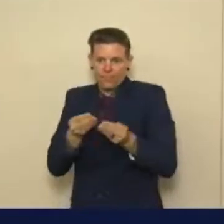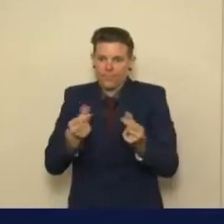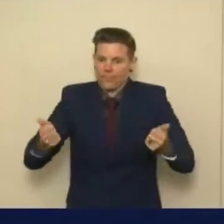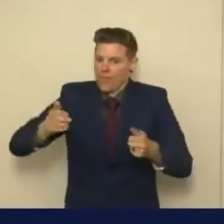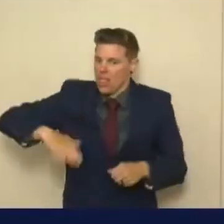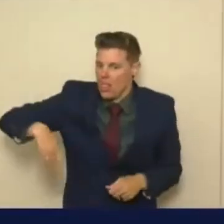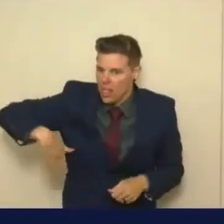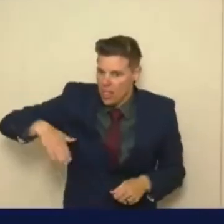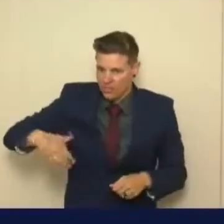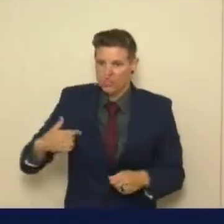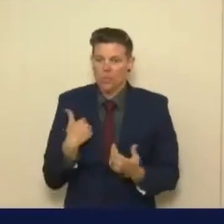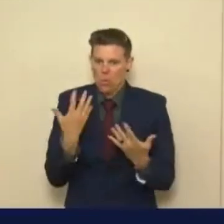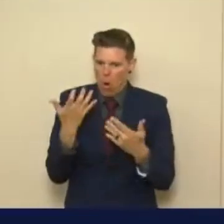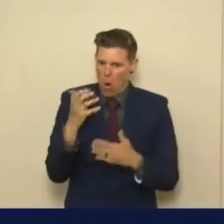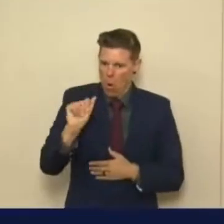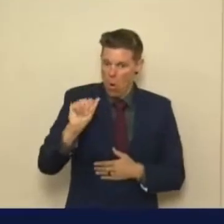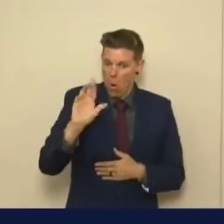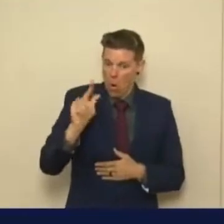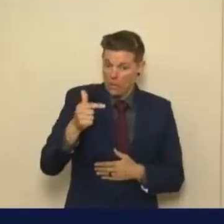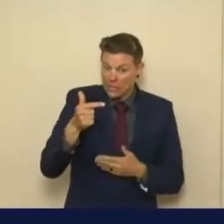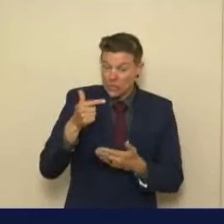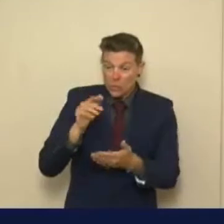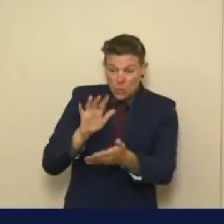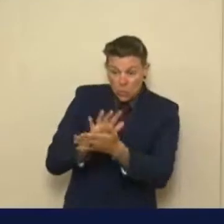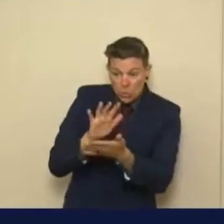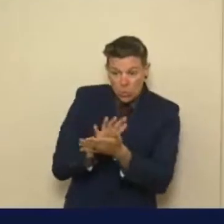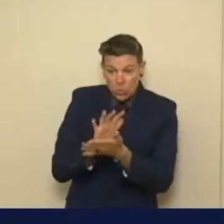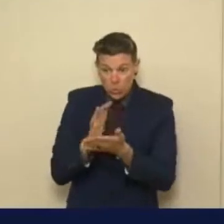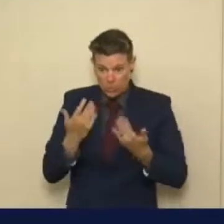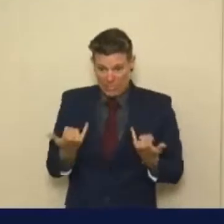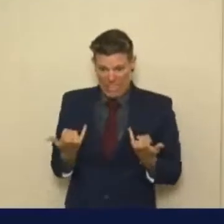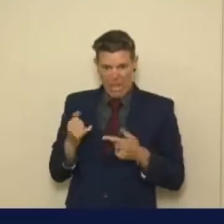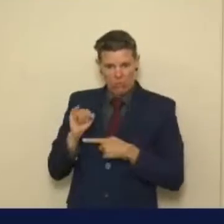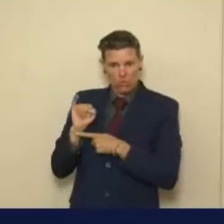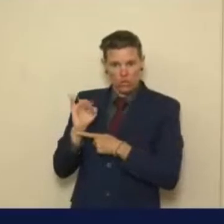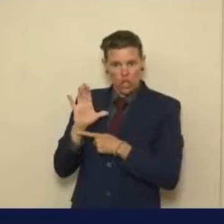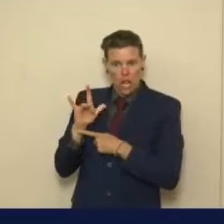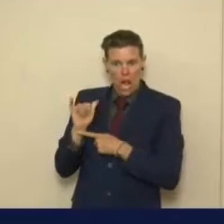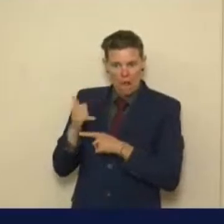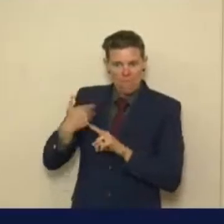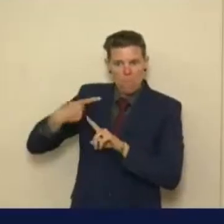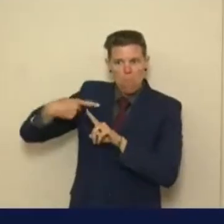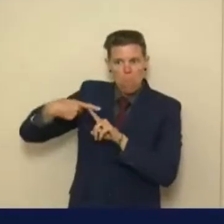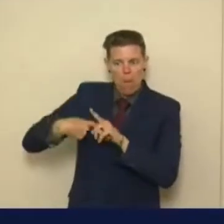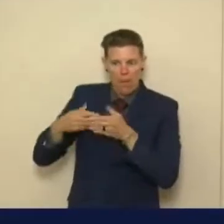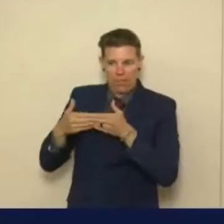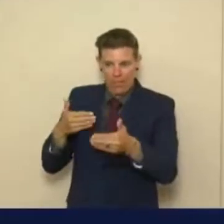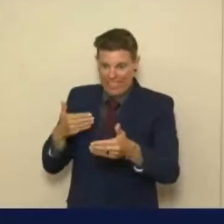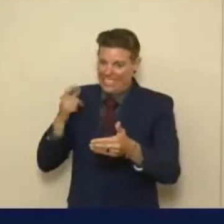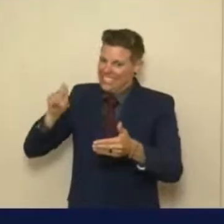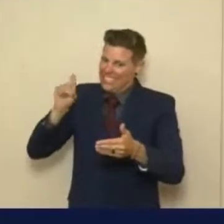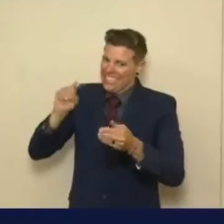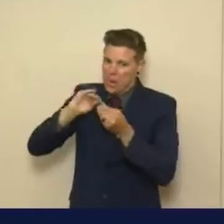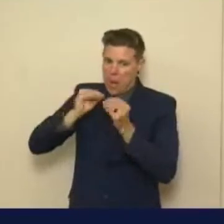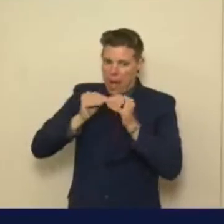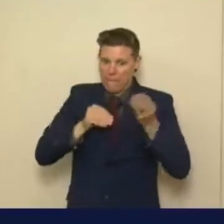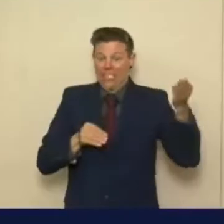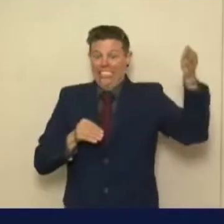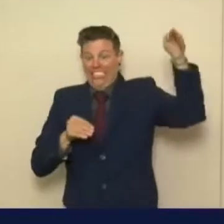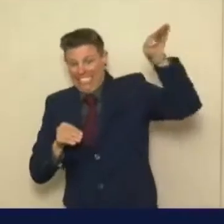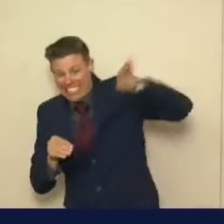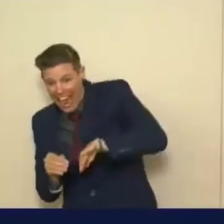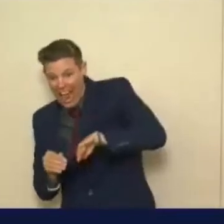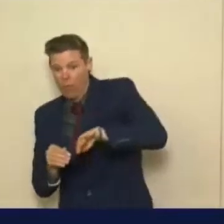August, we have July basically to get back where we were and to get into a place where we can see that we